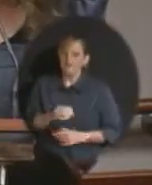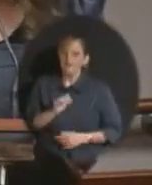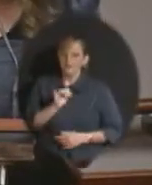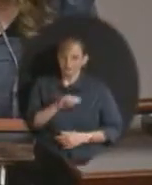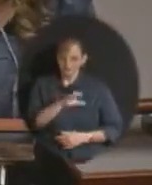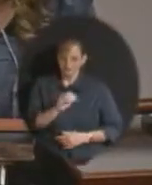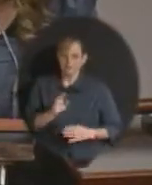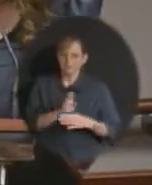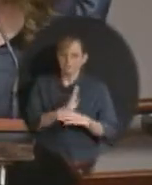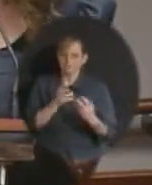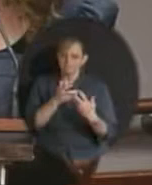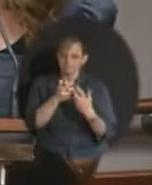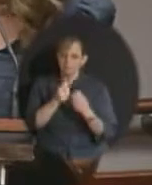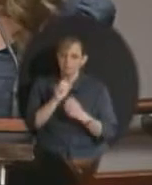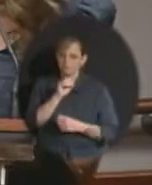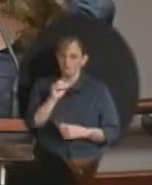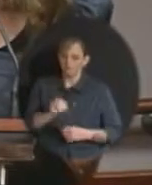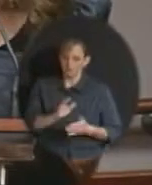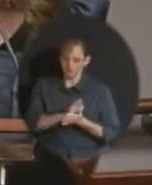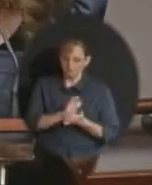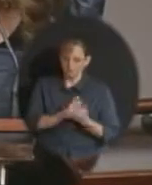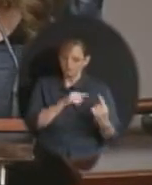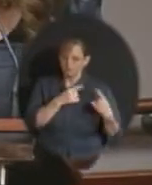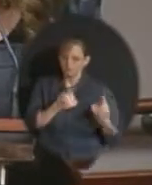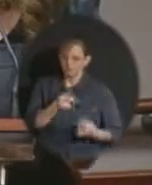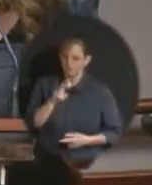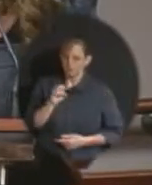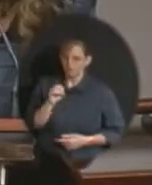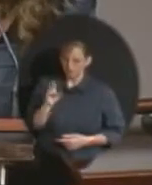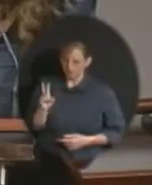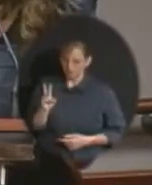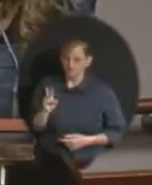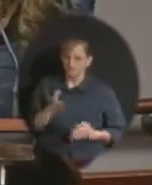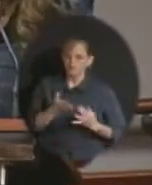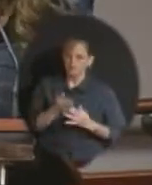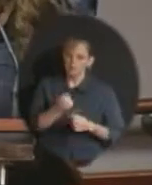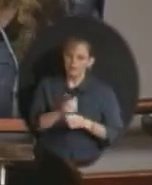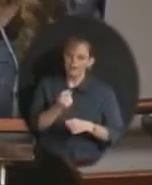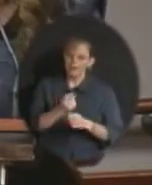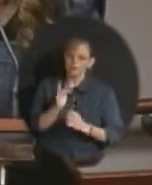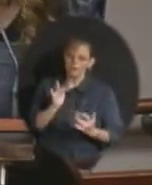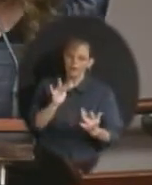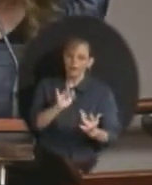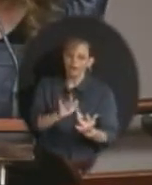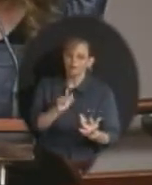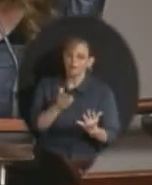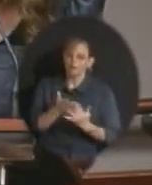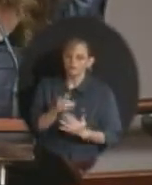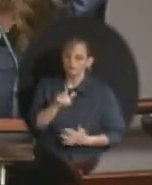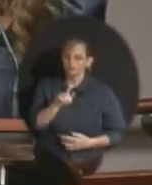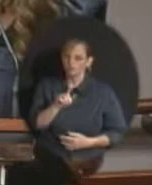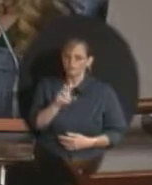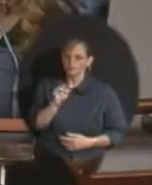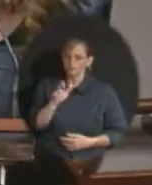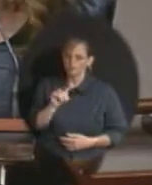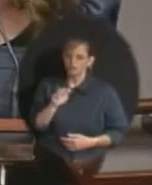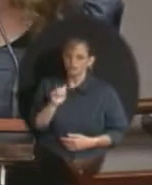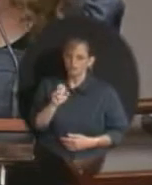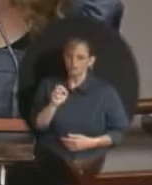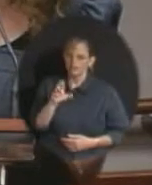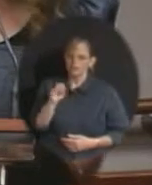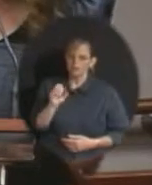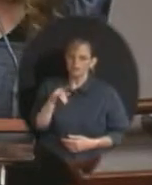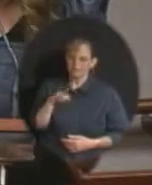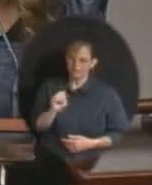business partner with the Olathe Public Schools since 2006. Through annual outreach to the 21st Century Aerospace and Engineering program housed at